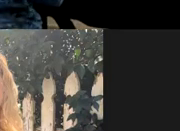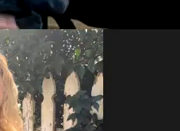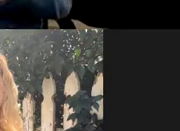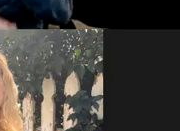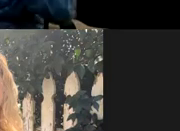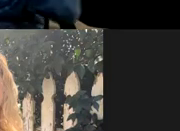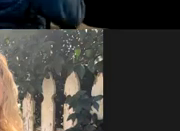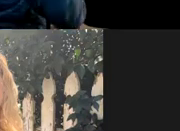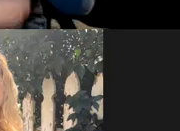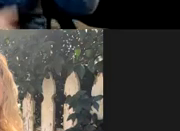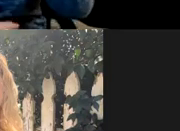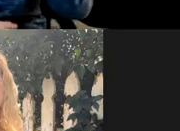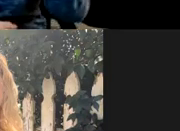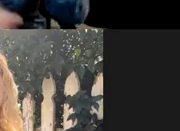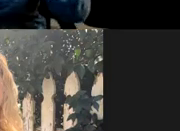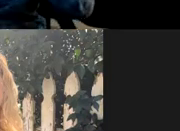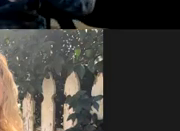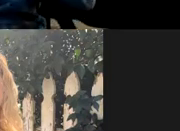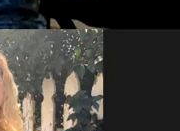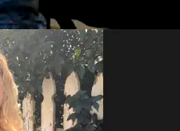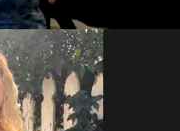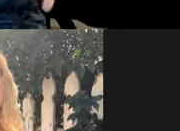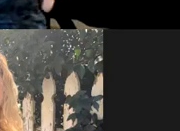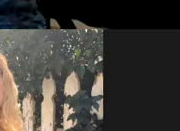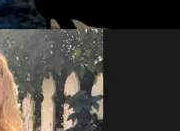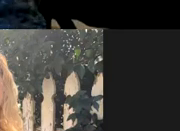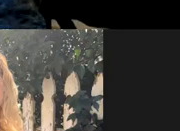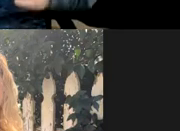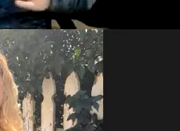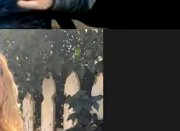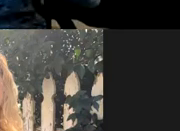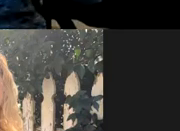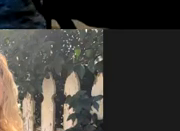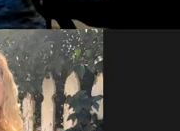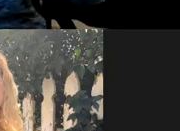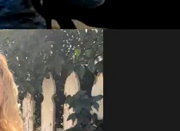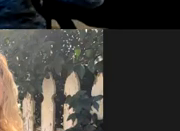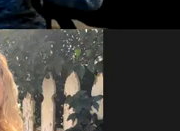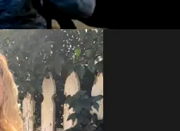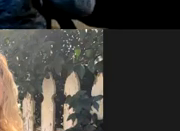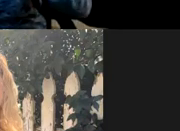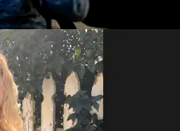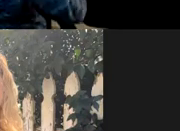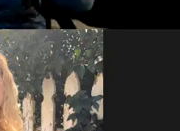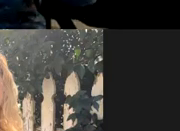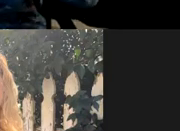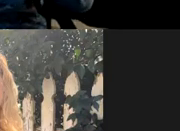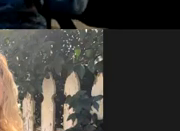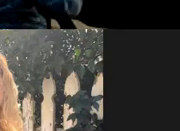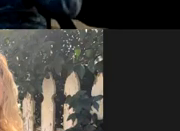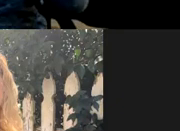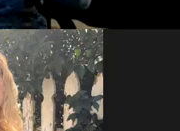be applied the same across all applicants. They can't have a special criteria just for people who have a